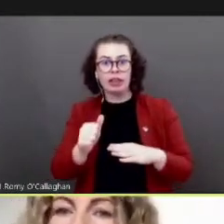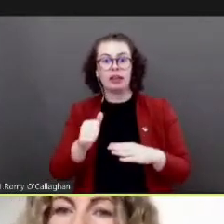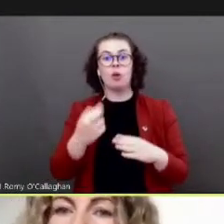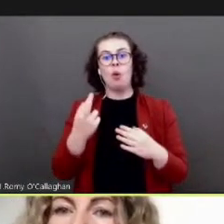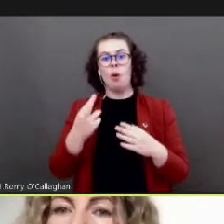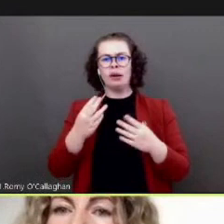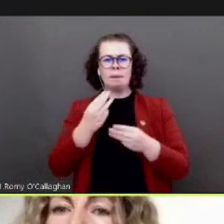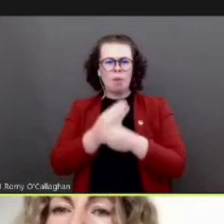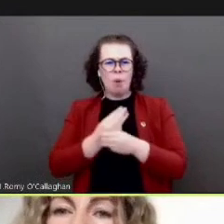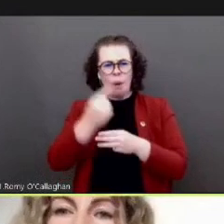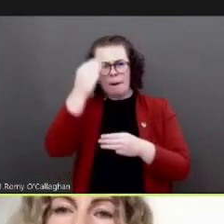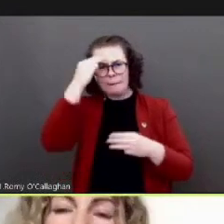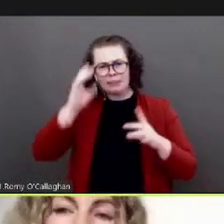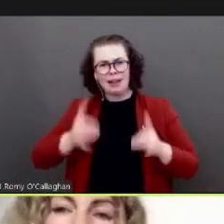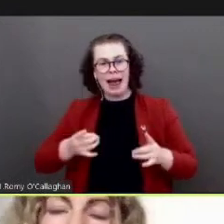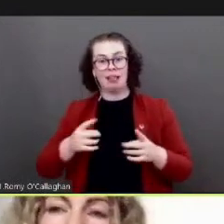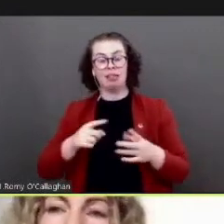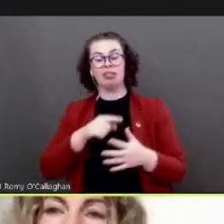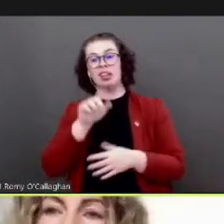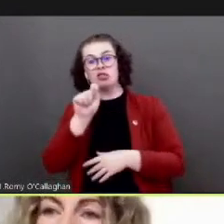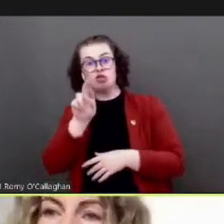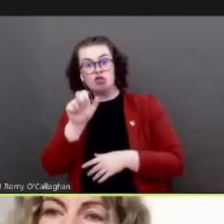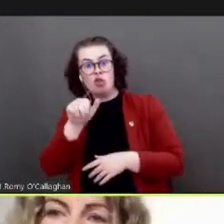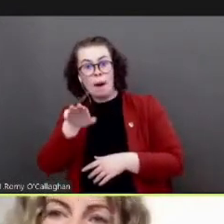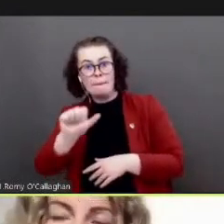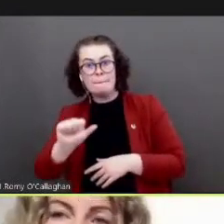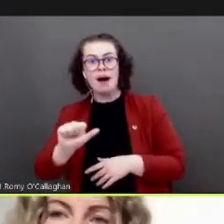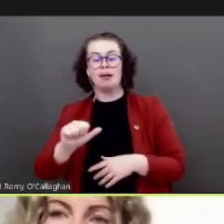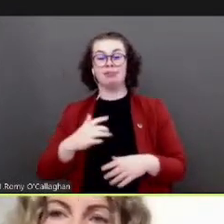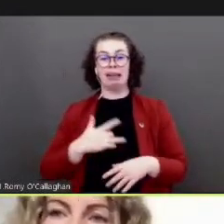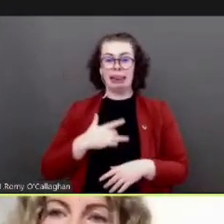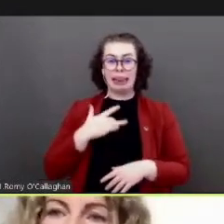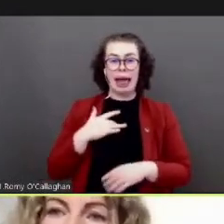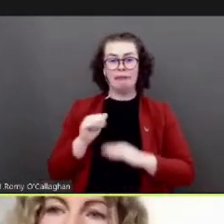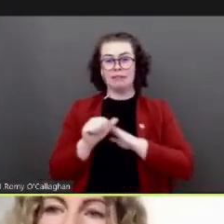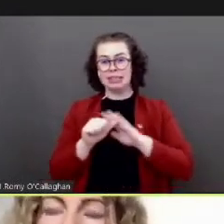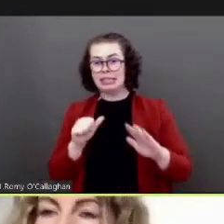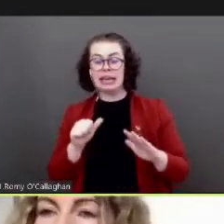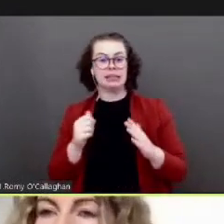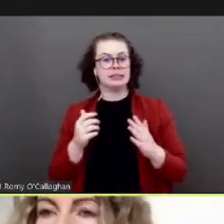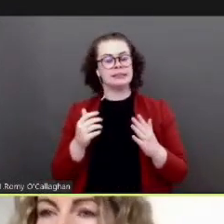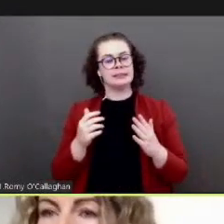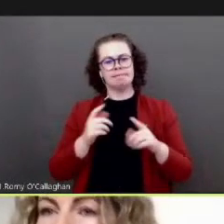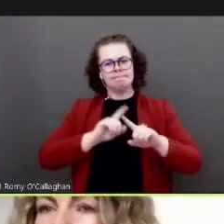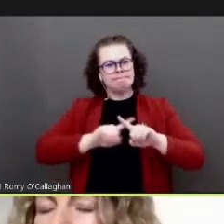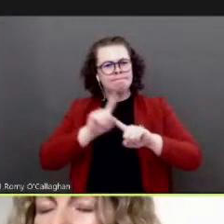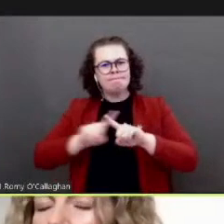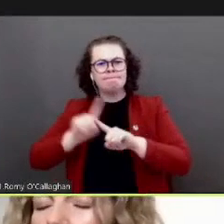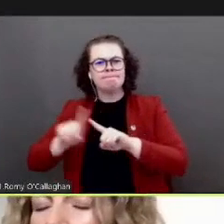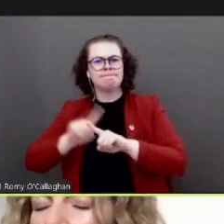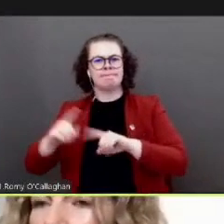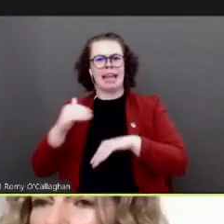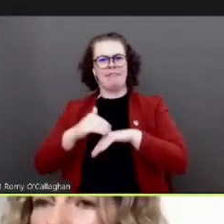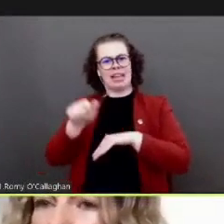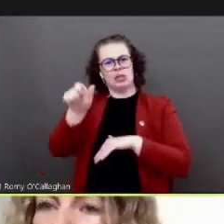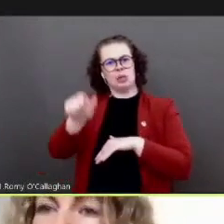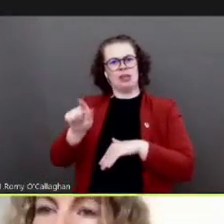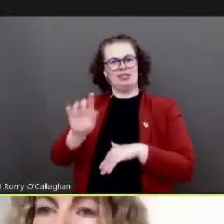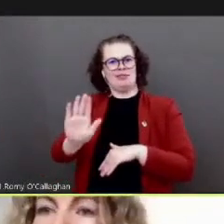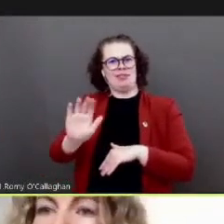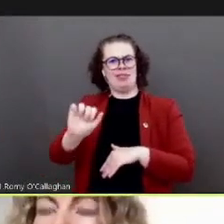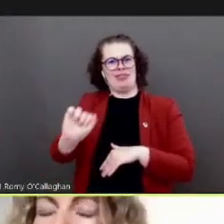trauma, life and social skills that are more limited relative to peers, addiction and problematic drug